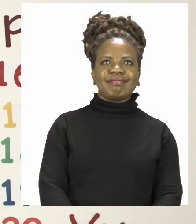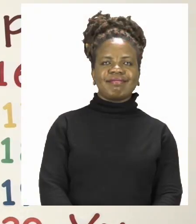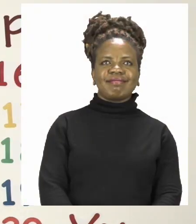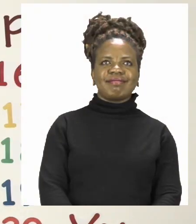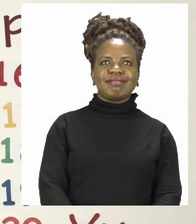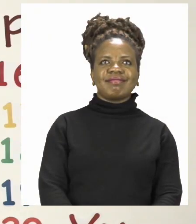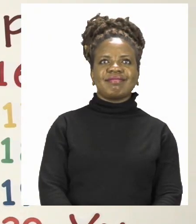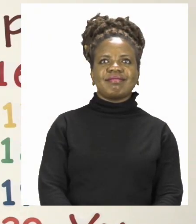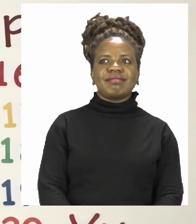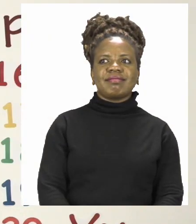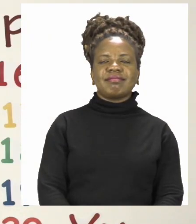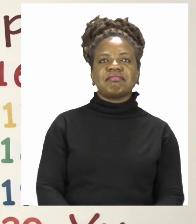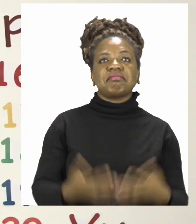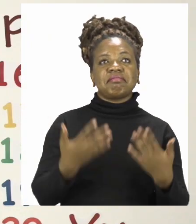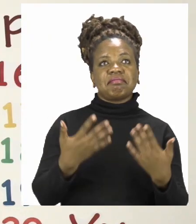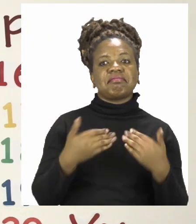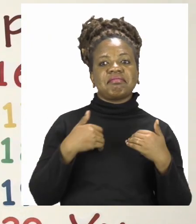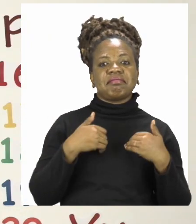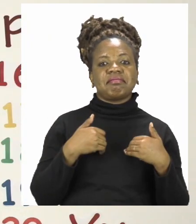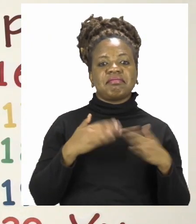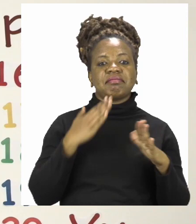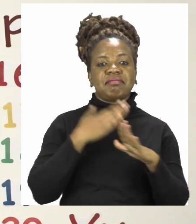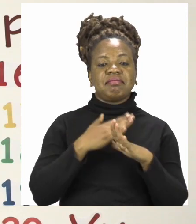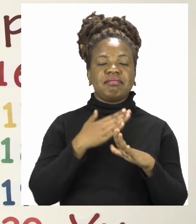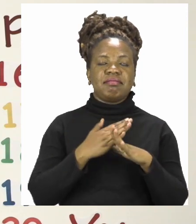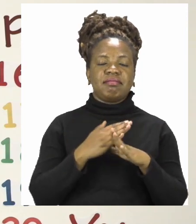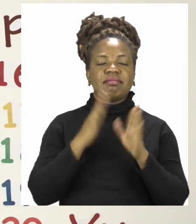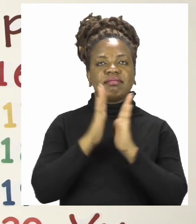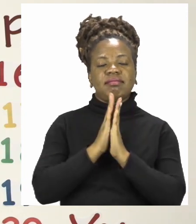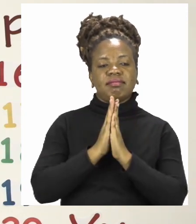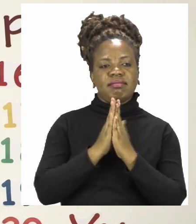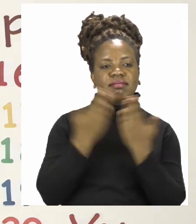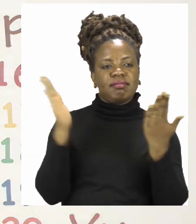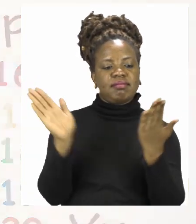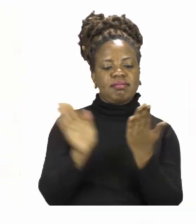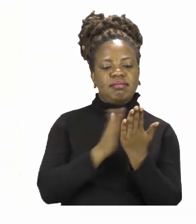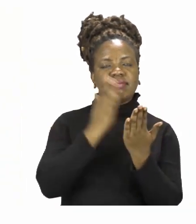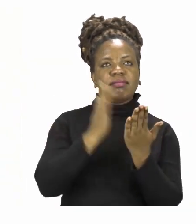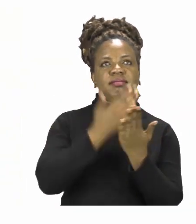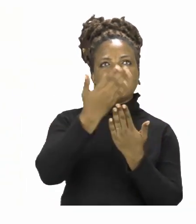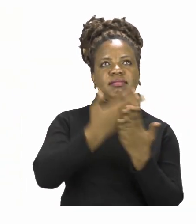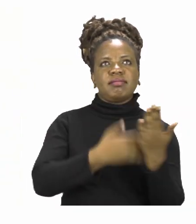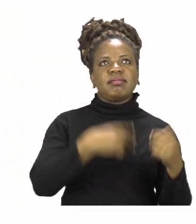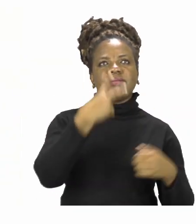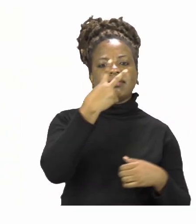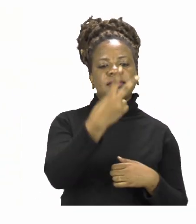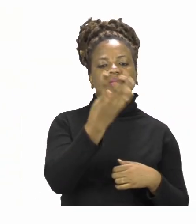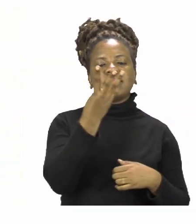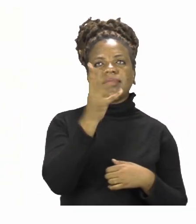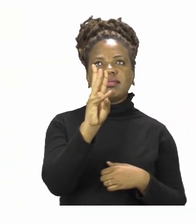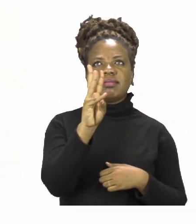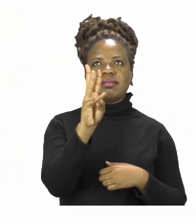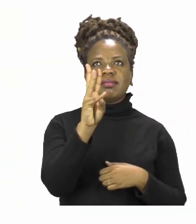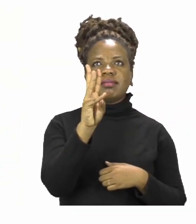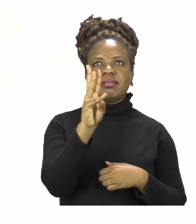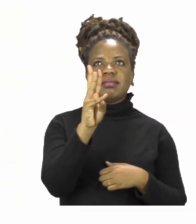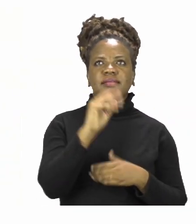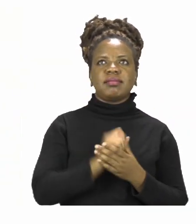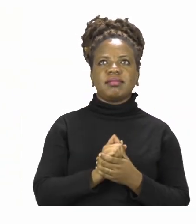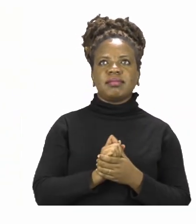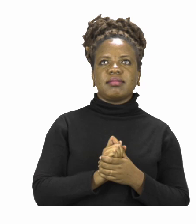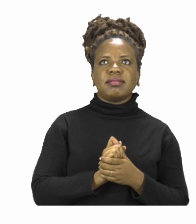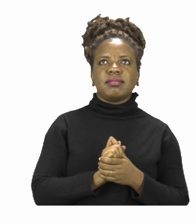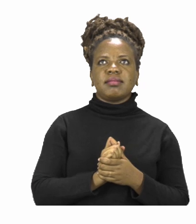Let's start our activities today on page 26. On page 26, we are going to be doing